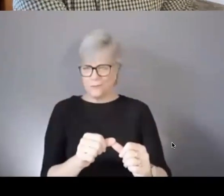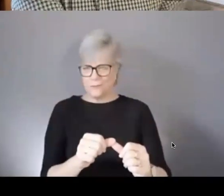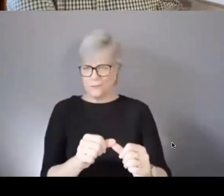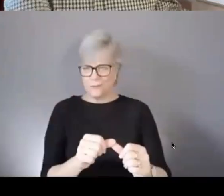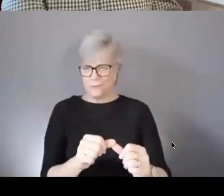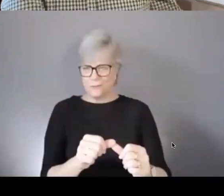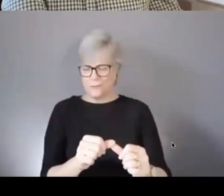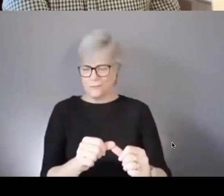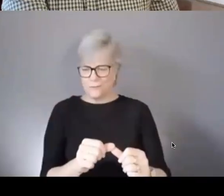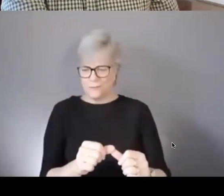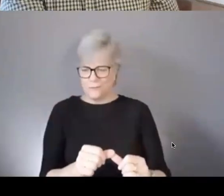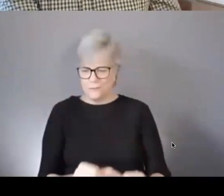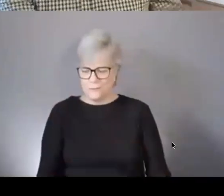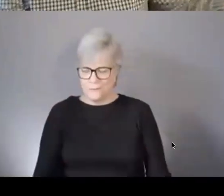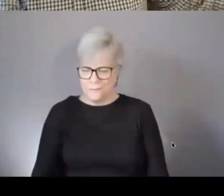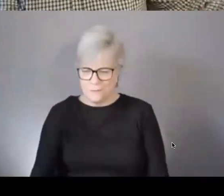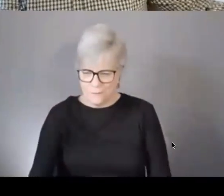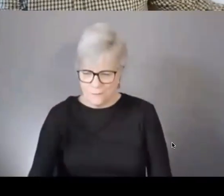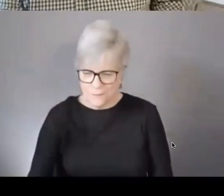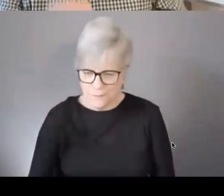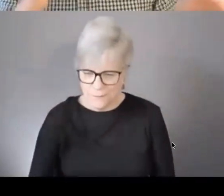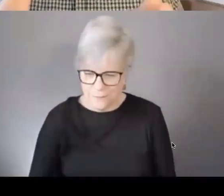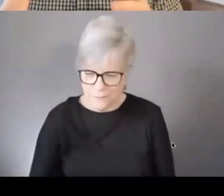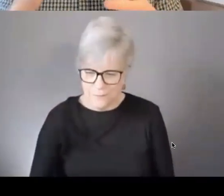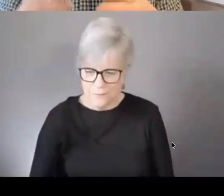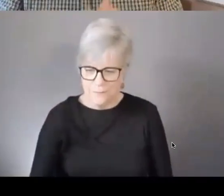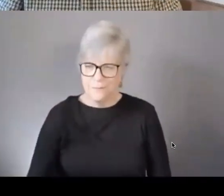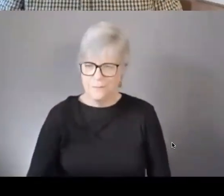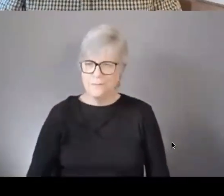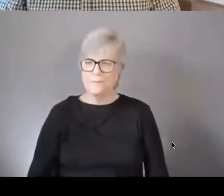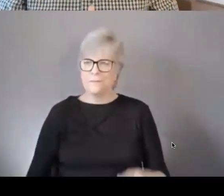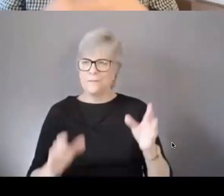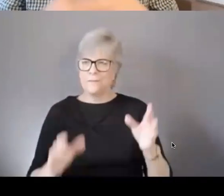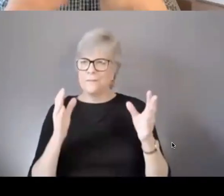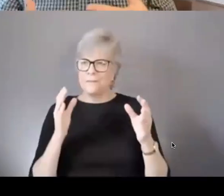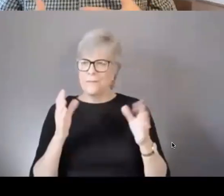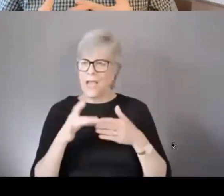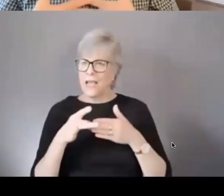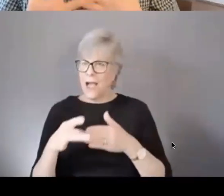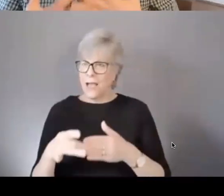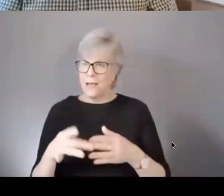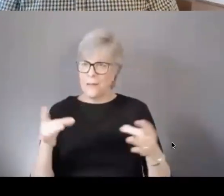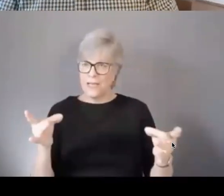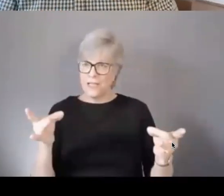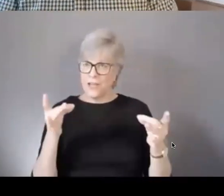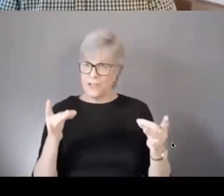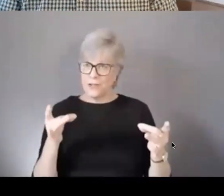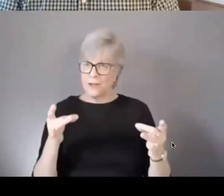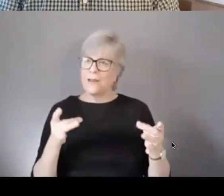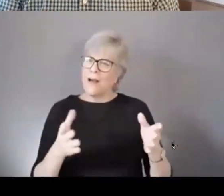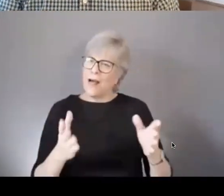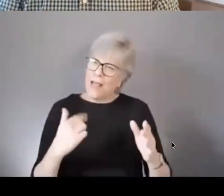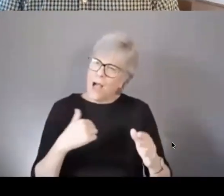The purpose of a guided meditation like that is really to allow us to focus on the sensations and feelings that we